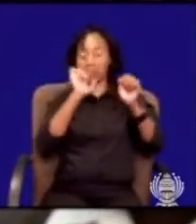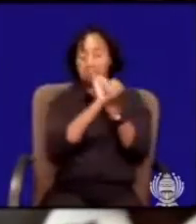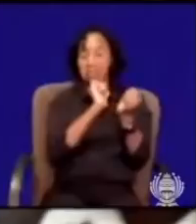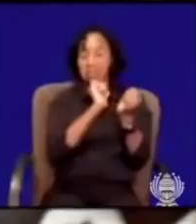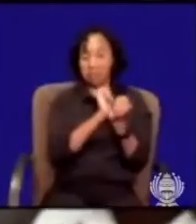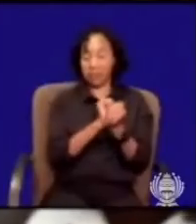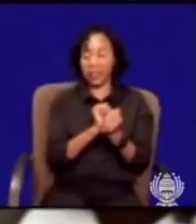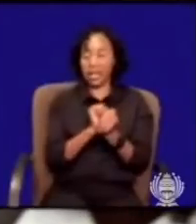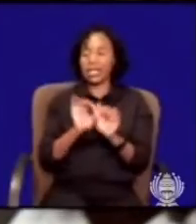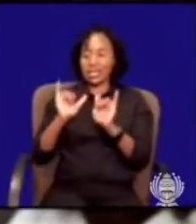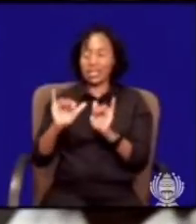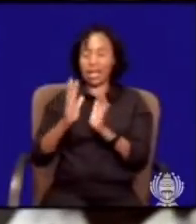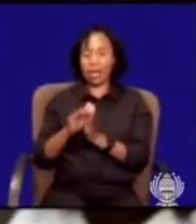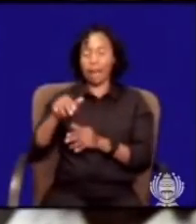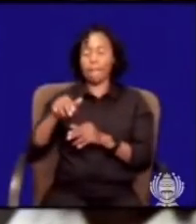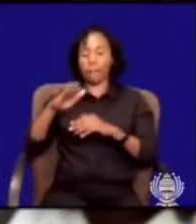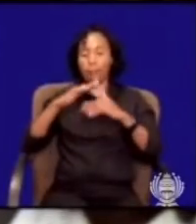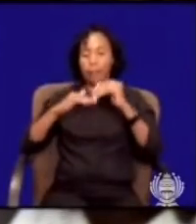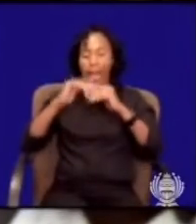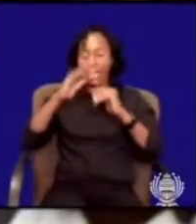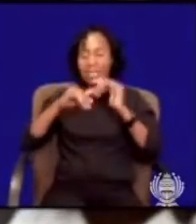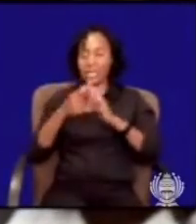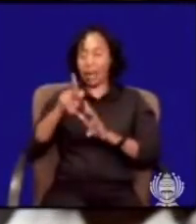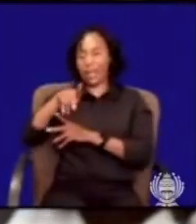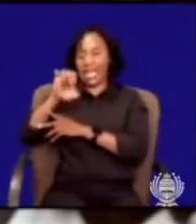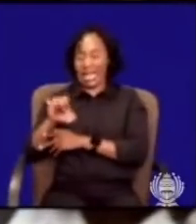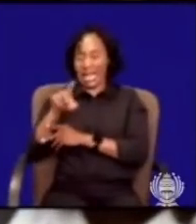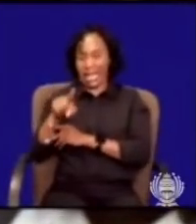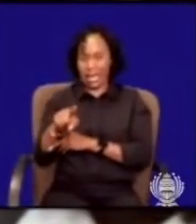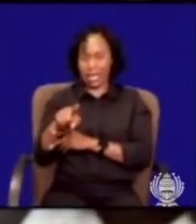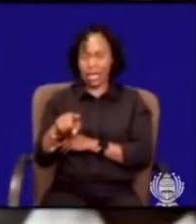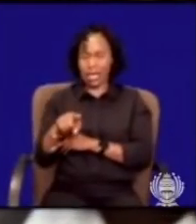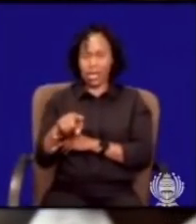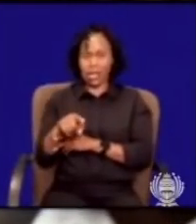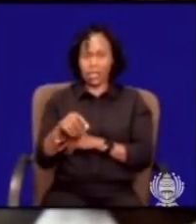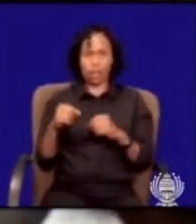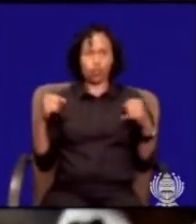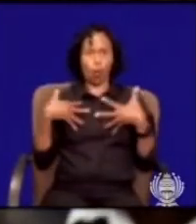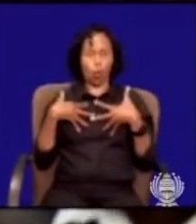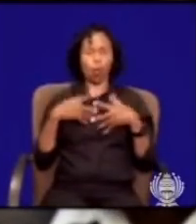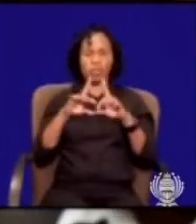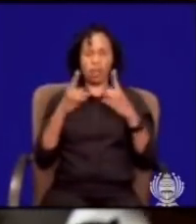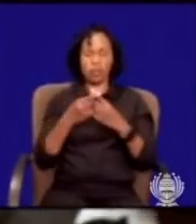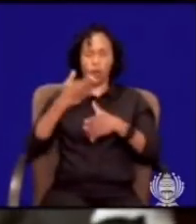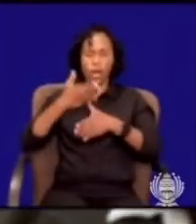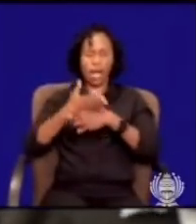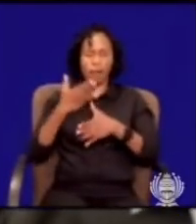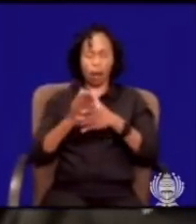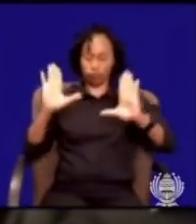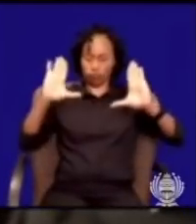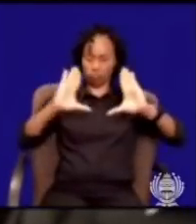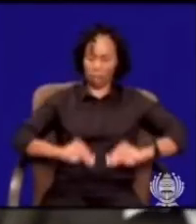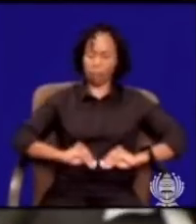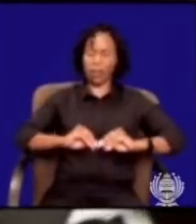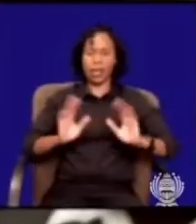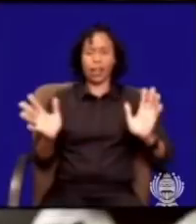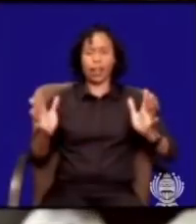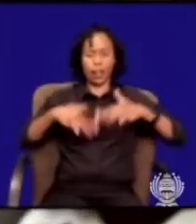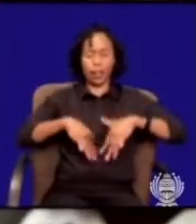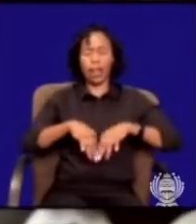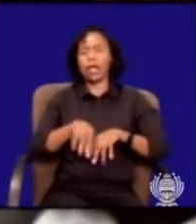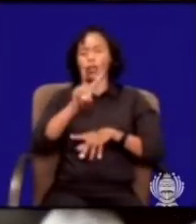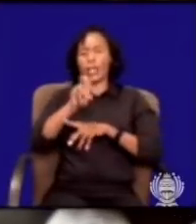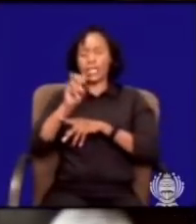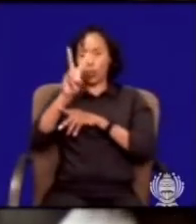leased building in Gqeberha, which is so appalling that the Department of Labour shut it down in 2020. The